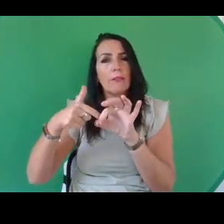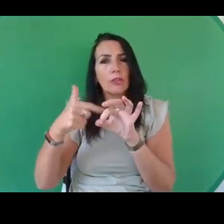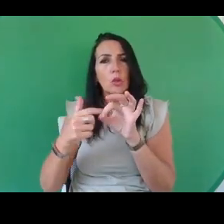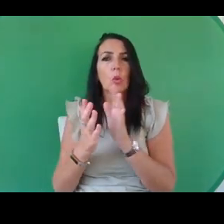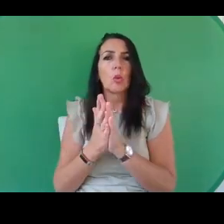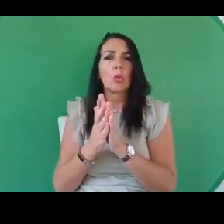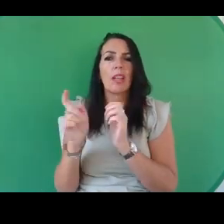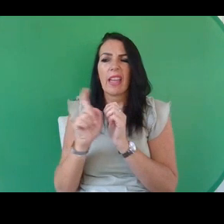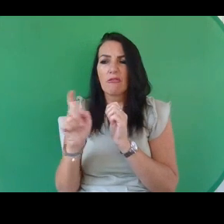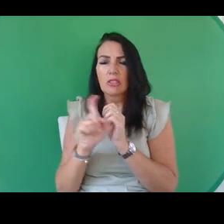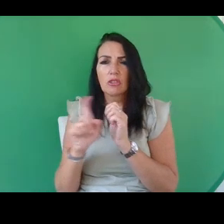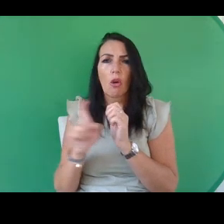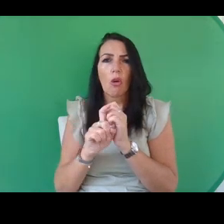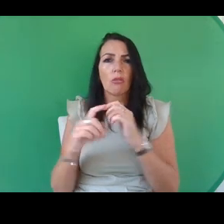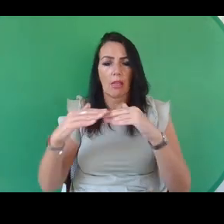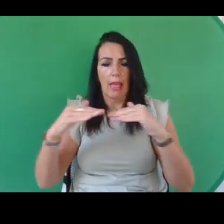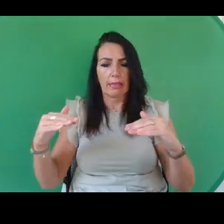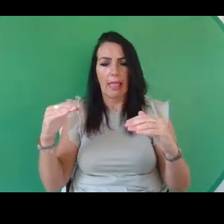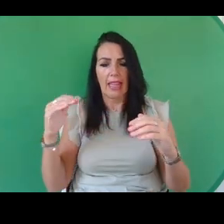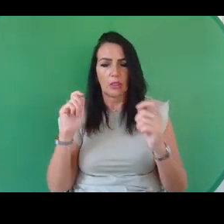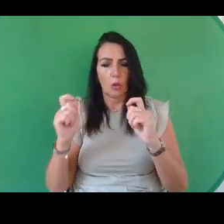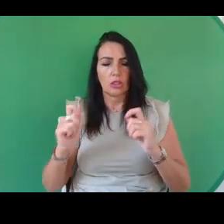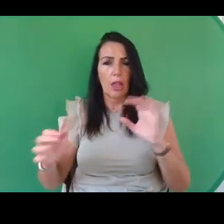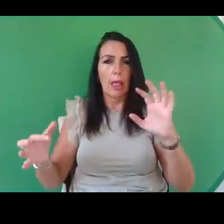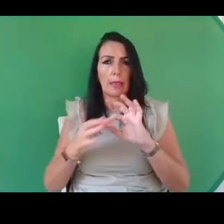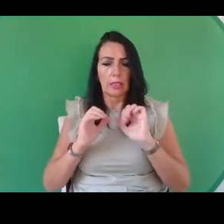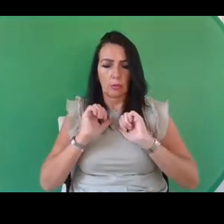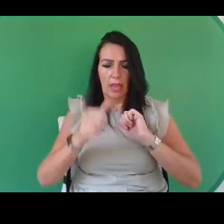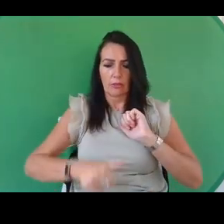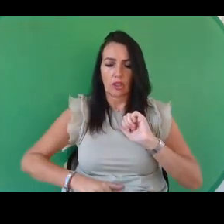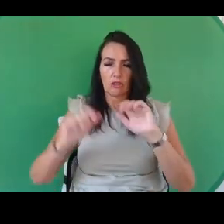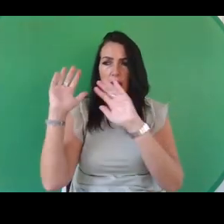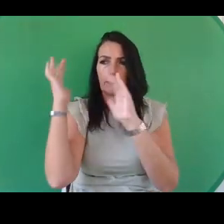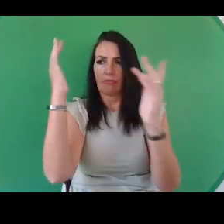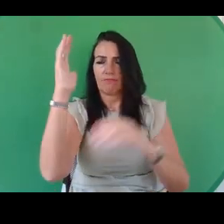land alteration from things like agriculture and deforestation.